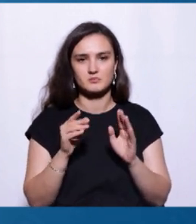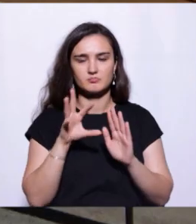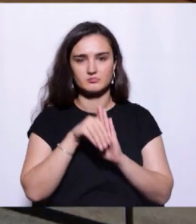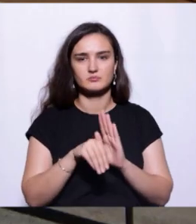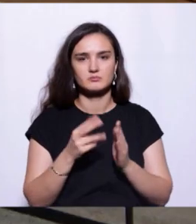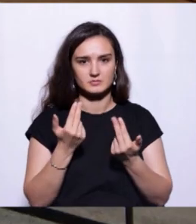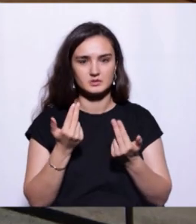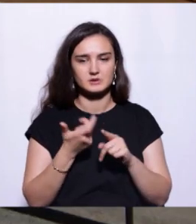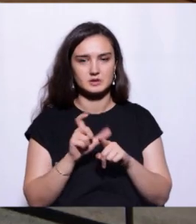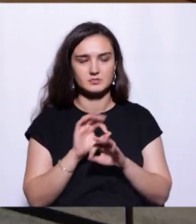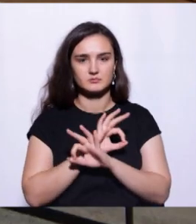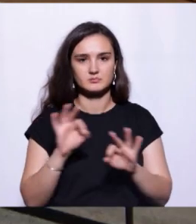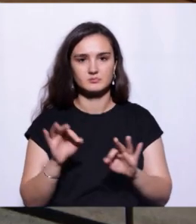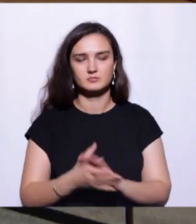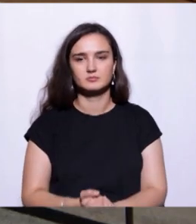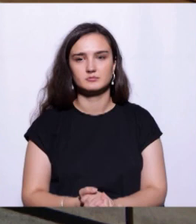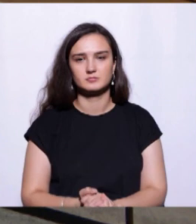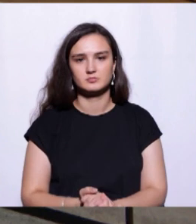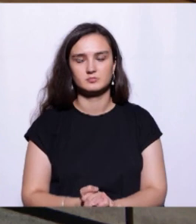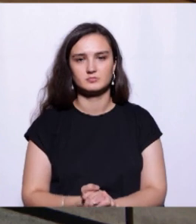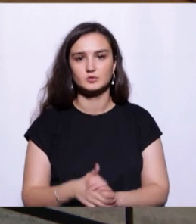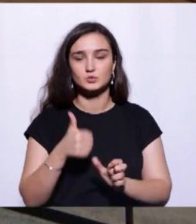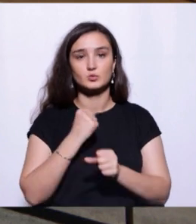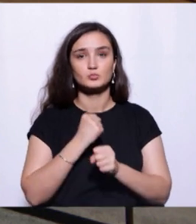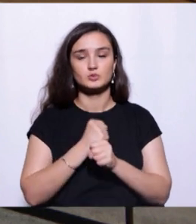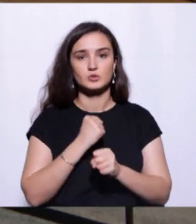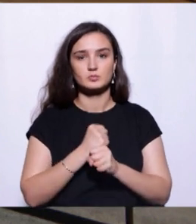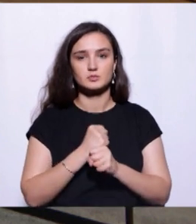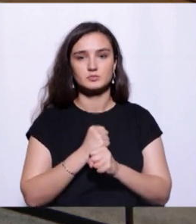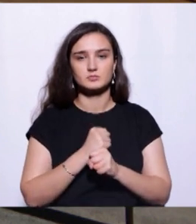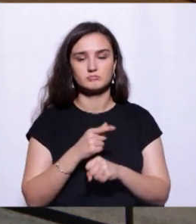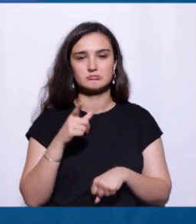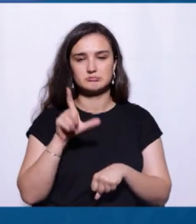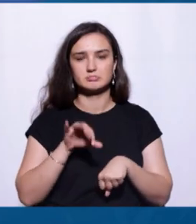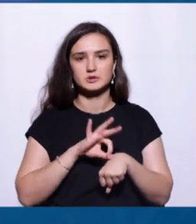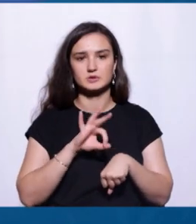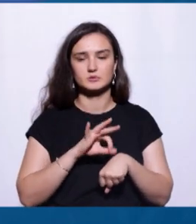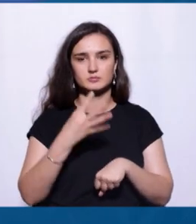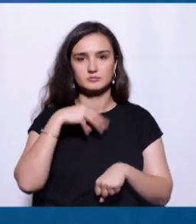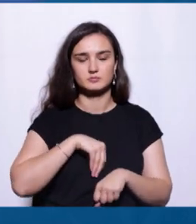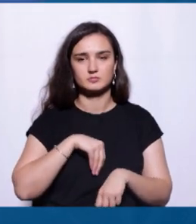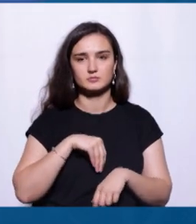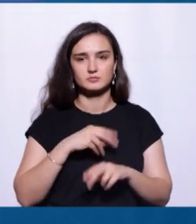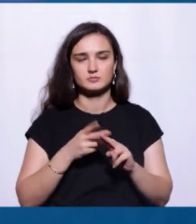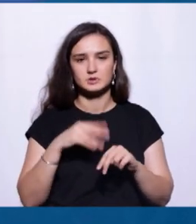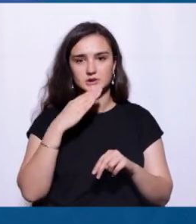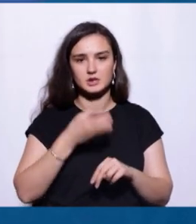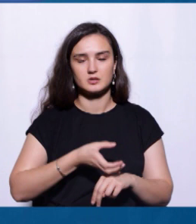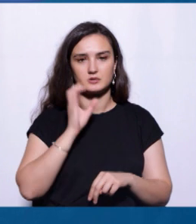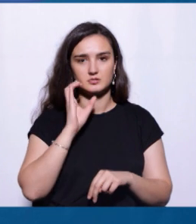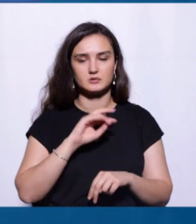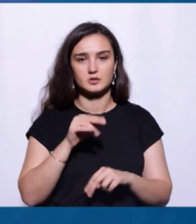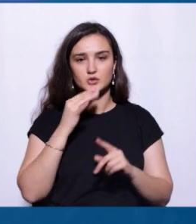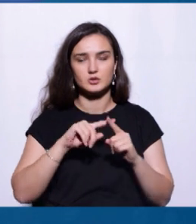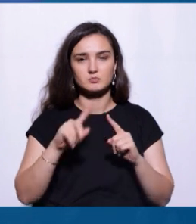intestine. That's amazing. Tell us how it works. The patient swallows the pill cam with the water.